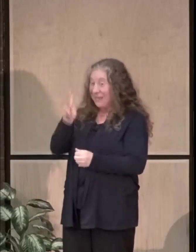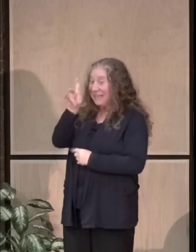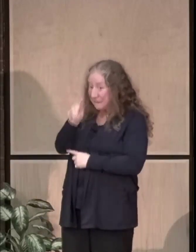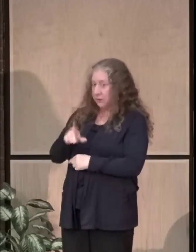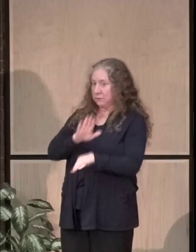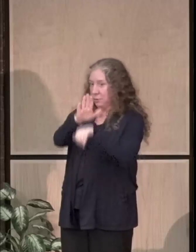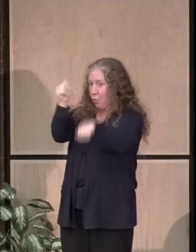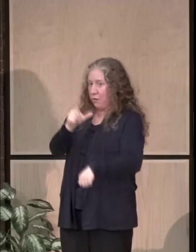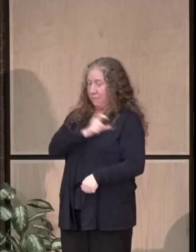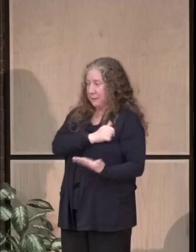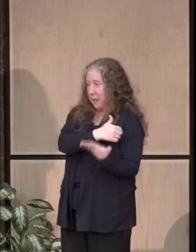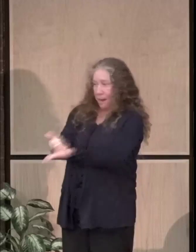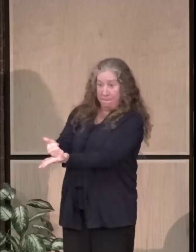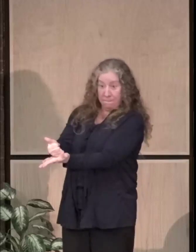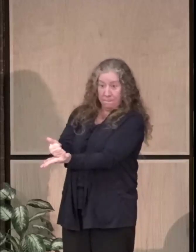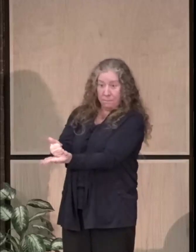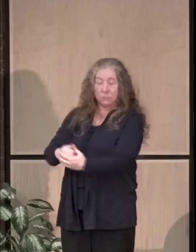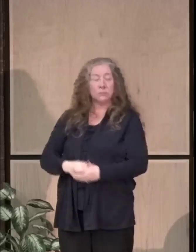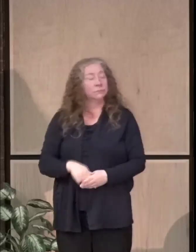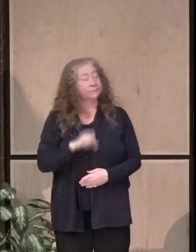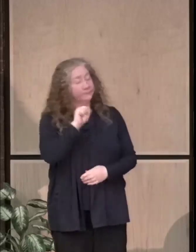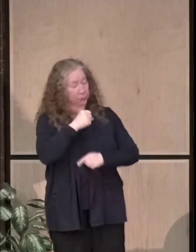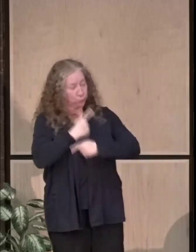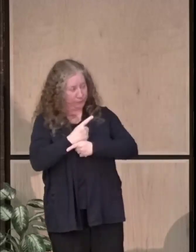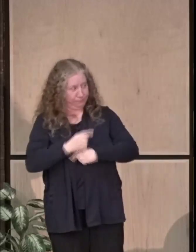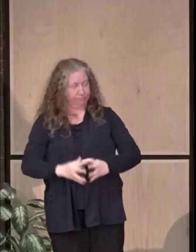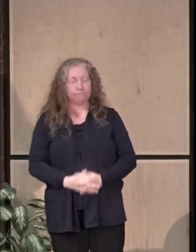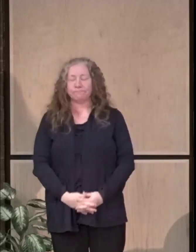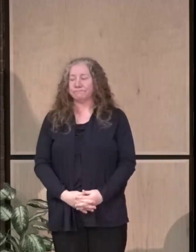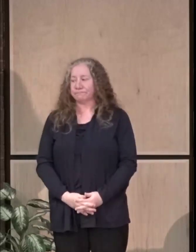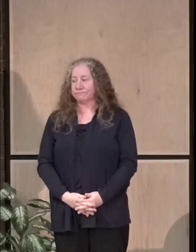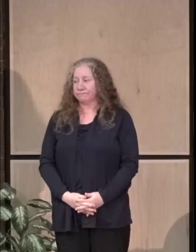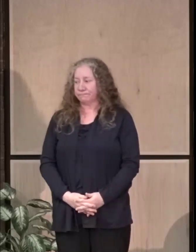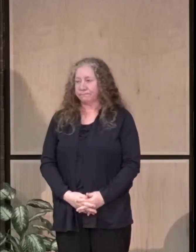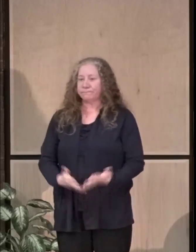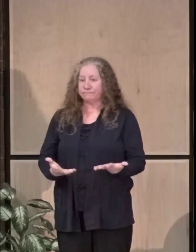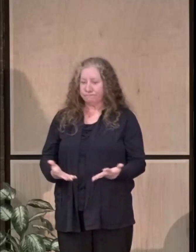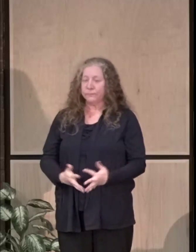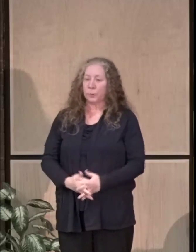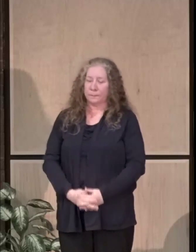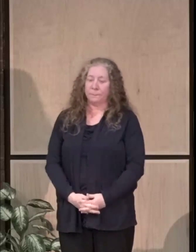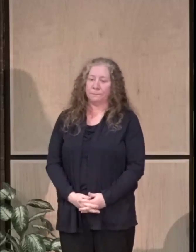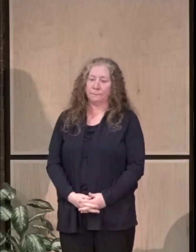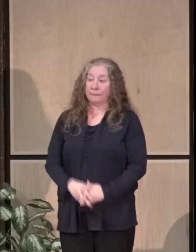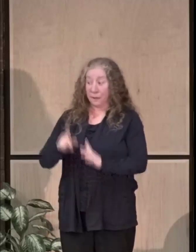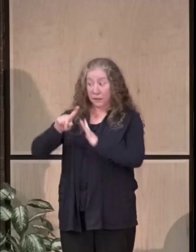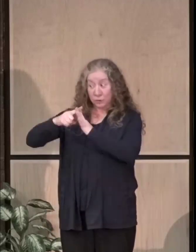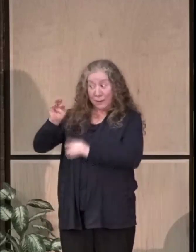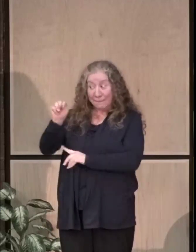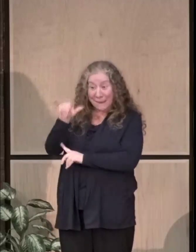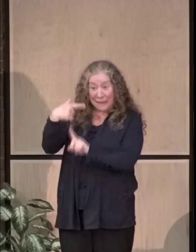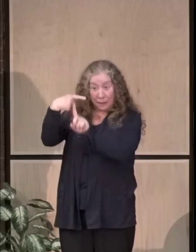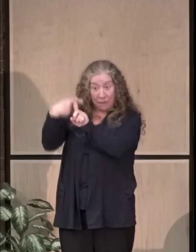enforcement's assistance, didn't it? They did, yes. And as early as May? Yes.